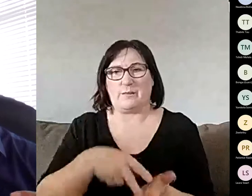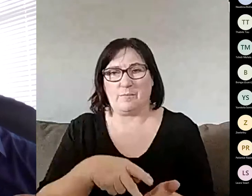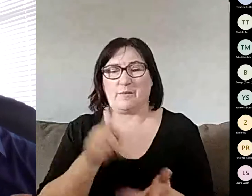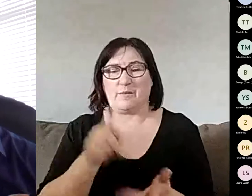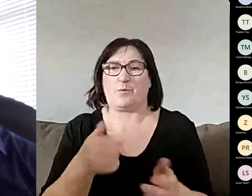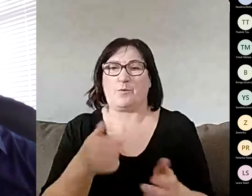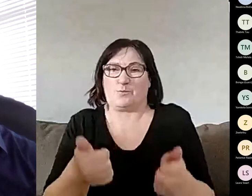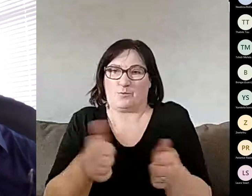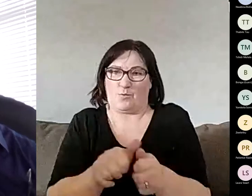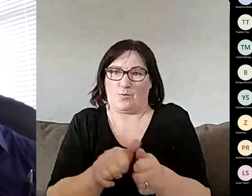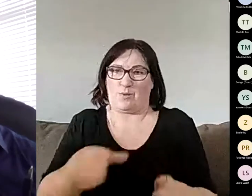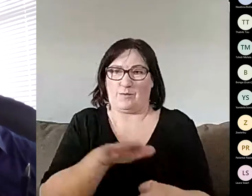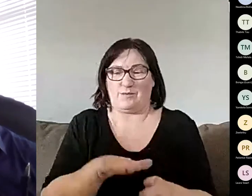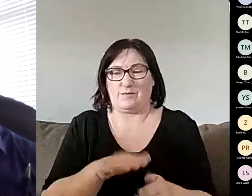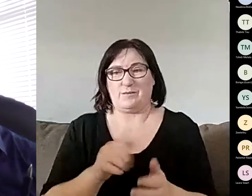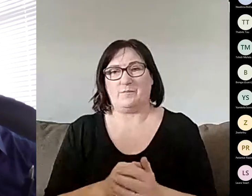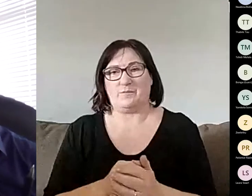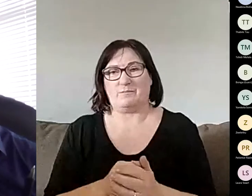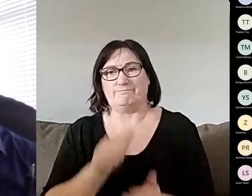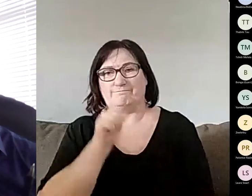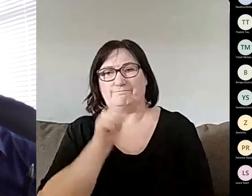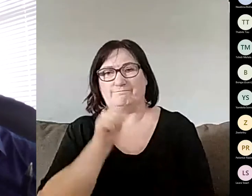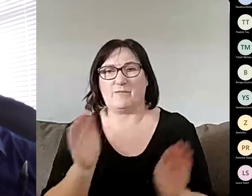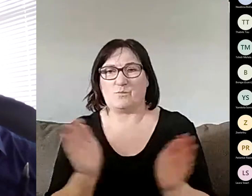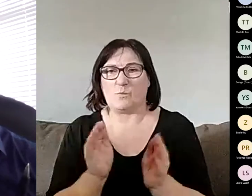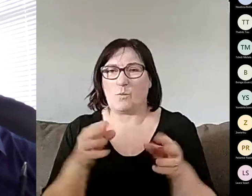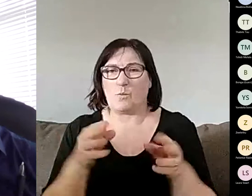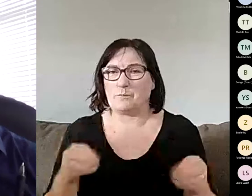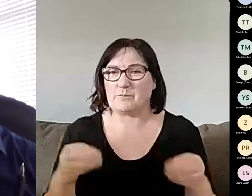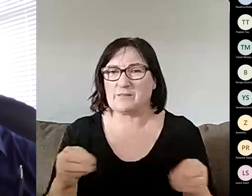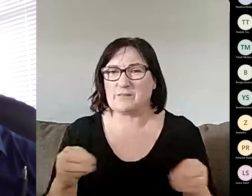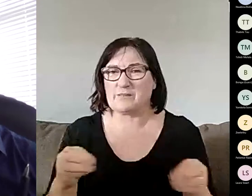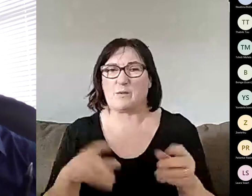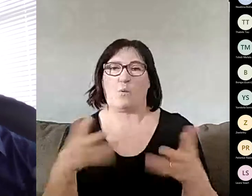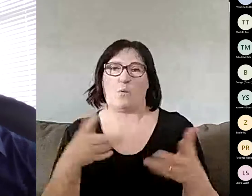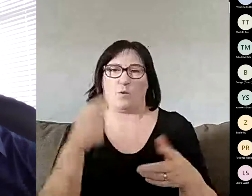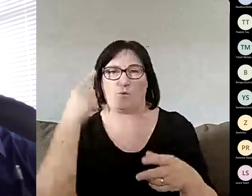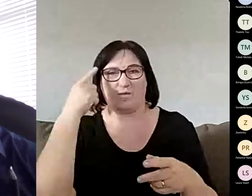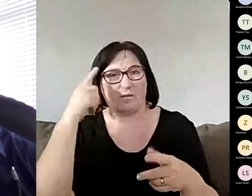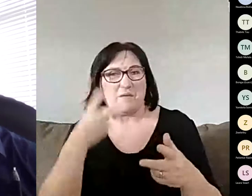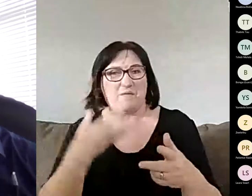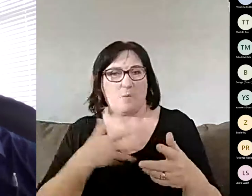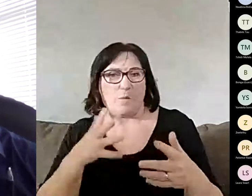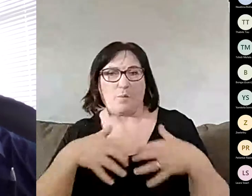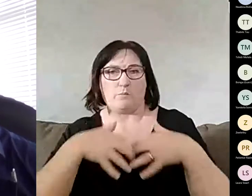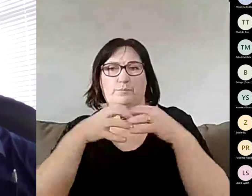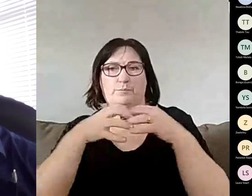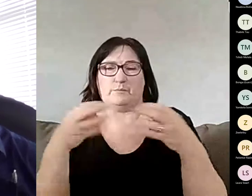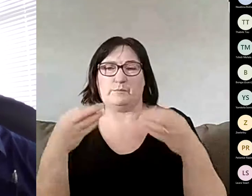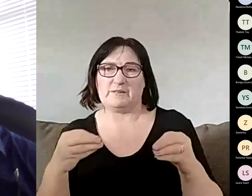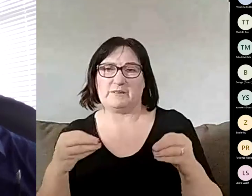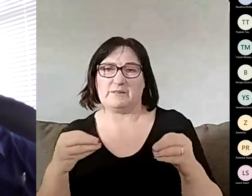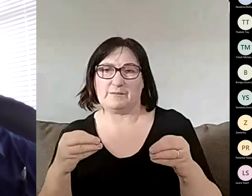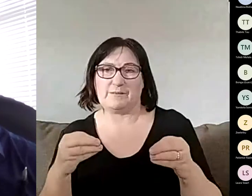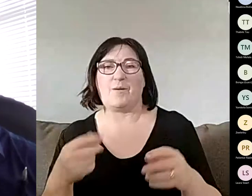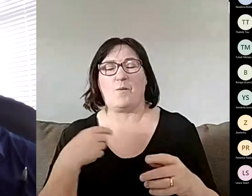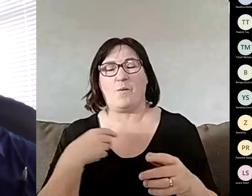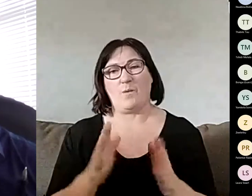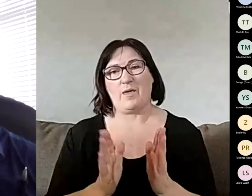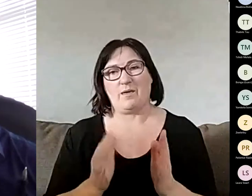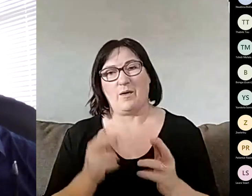small business or you're thinking of starting a business from scratch right now, we trust that this webinar will be useful in some